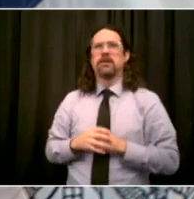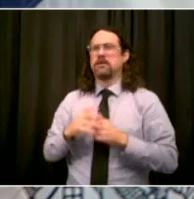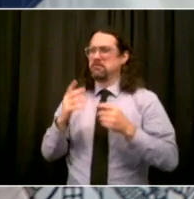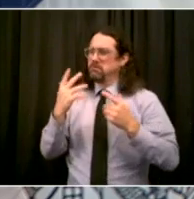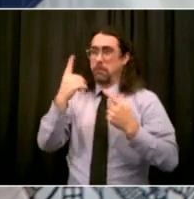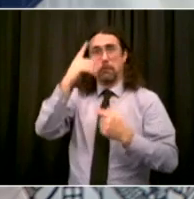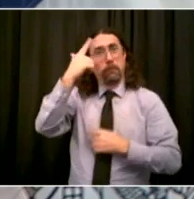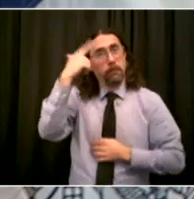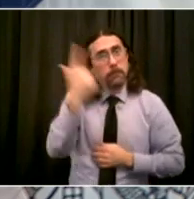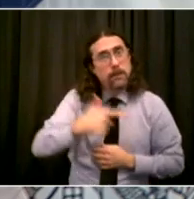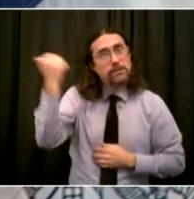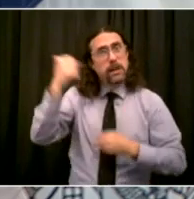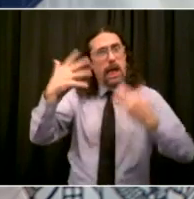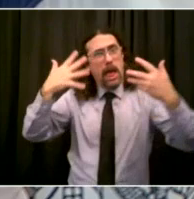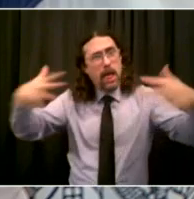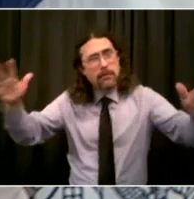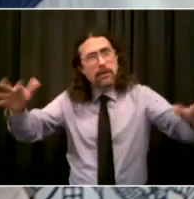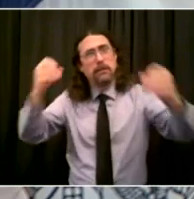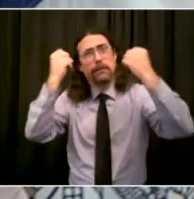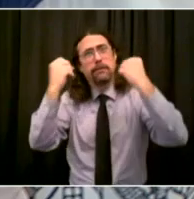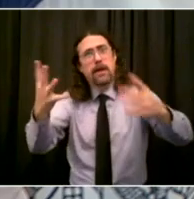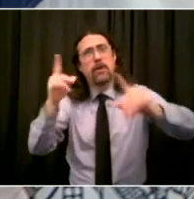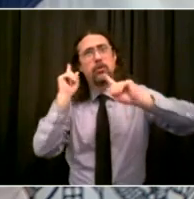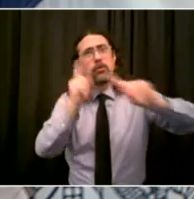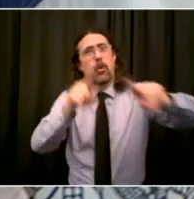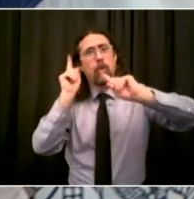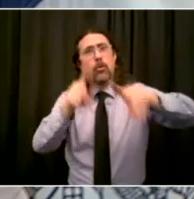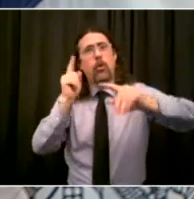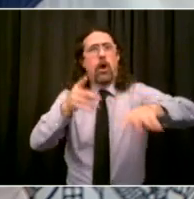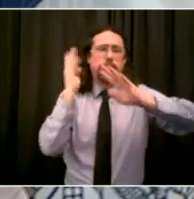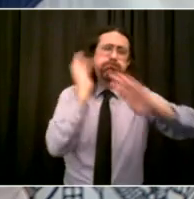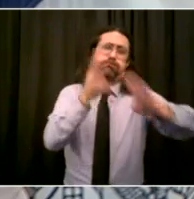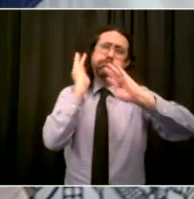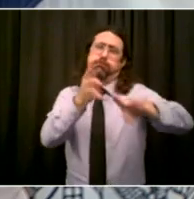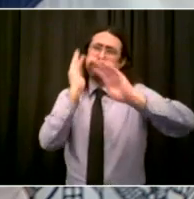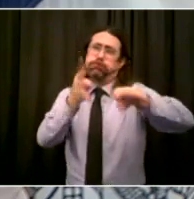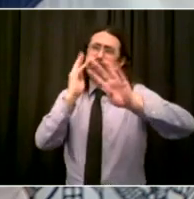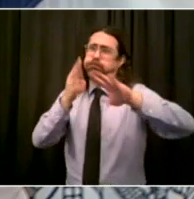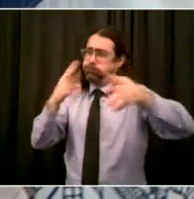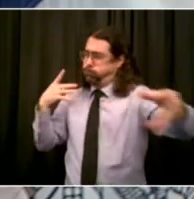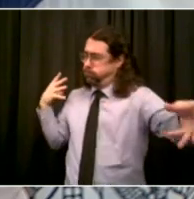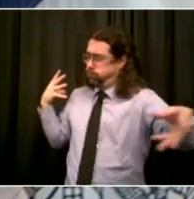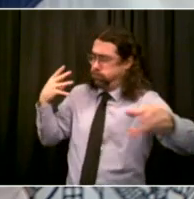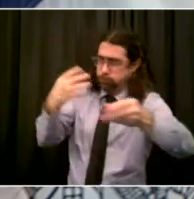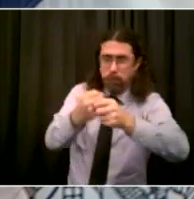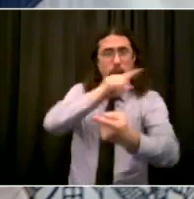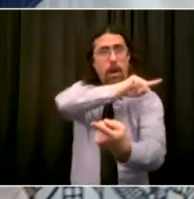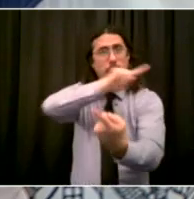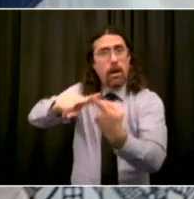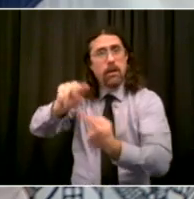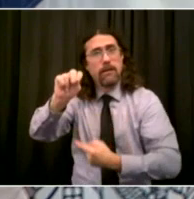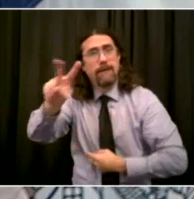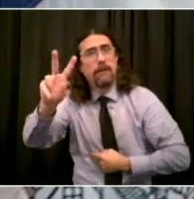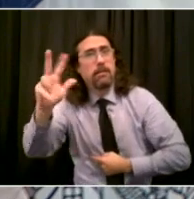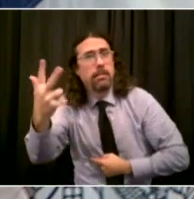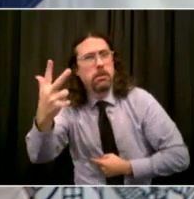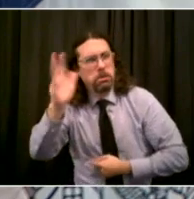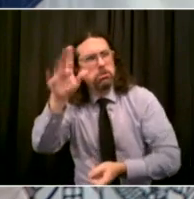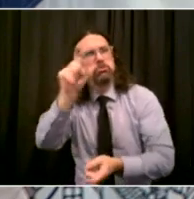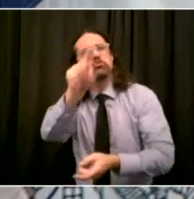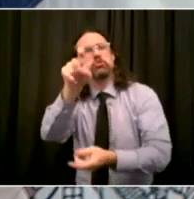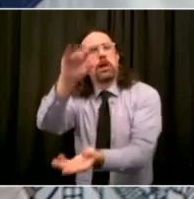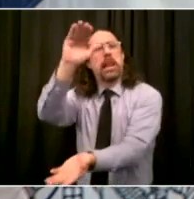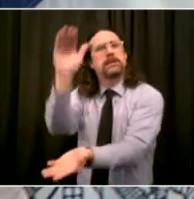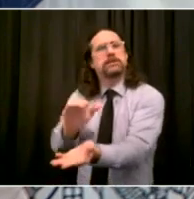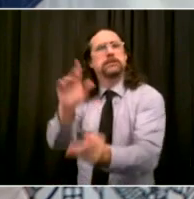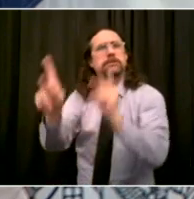But I want to caution, it's going to be unquestionably the highest turnout election in generations. So Tuesday is